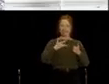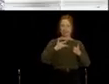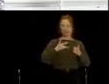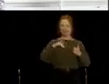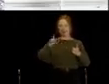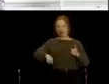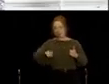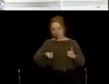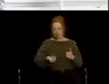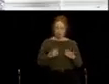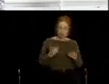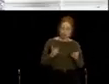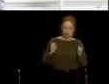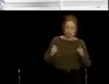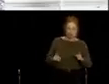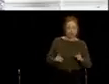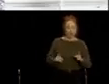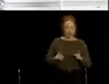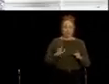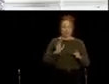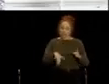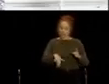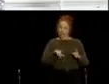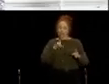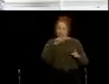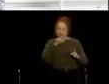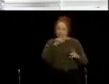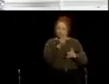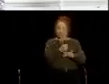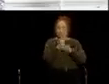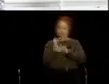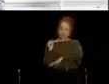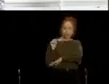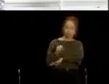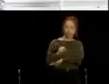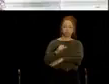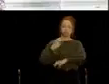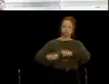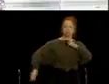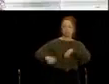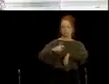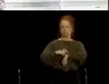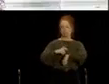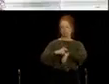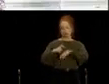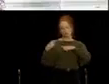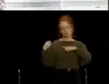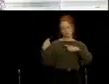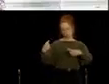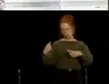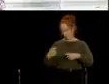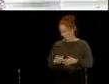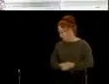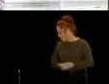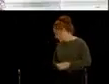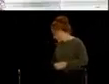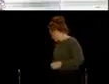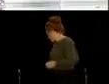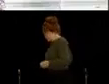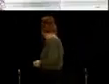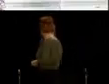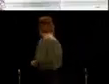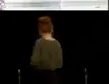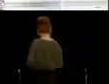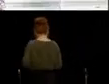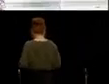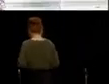way. And they got me through some of the toughest times in my life thus far. My freshman year of college,